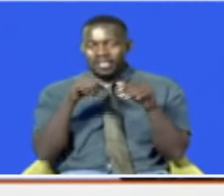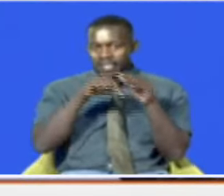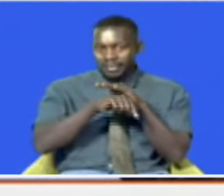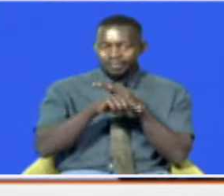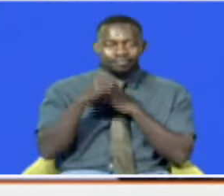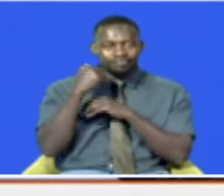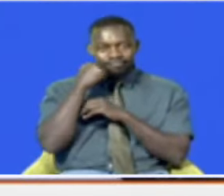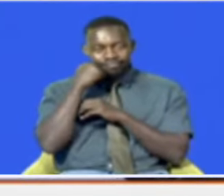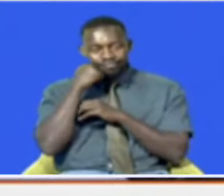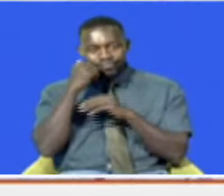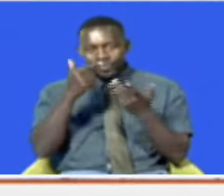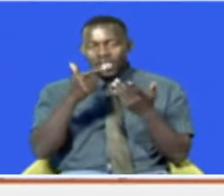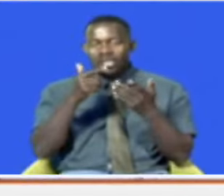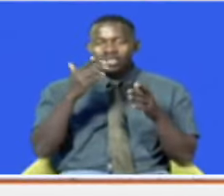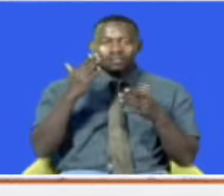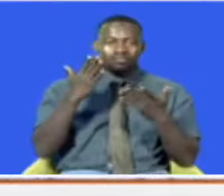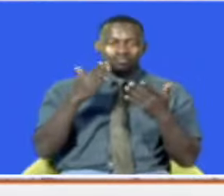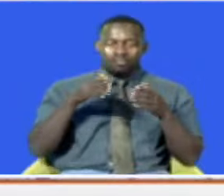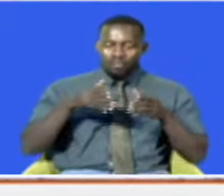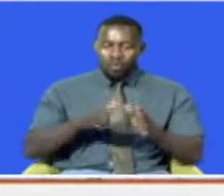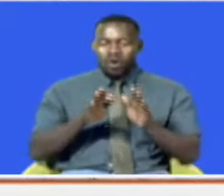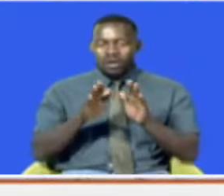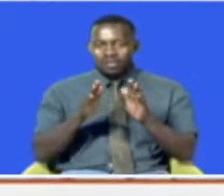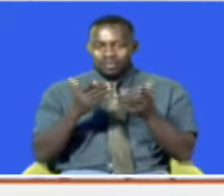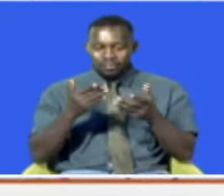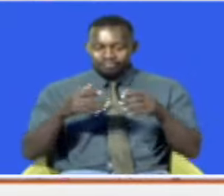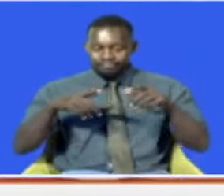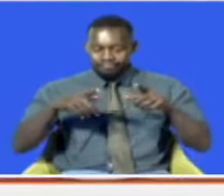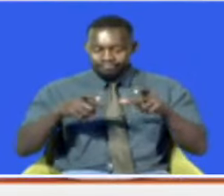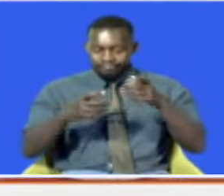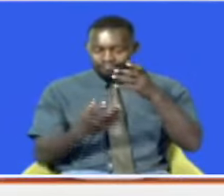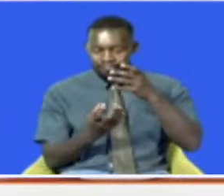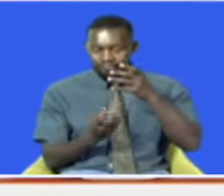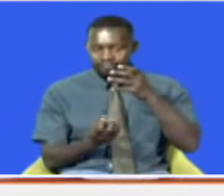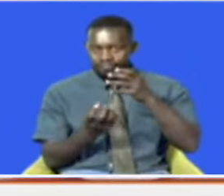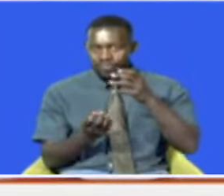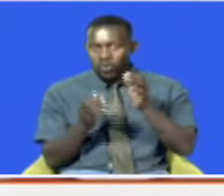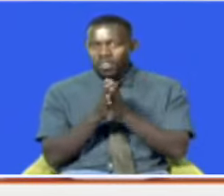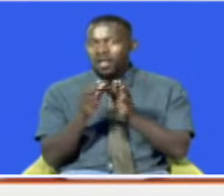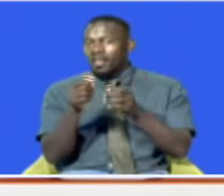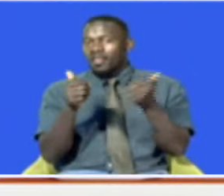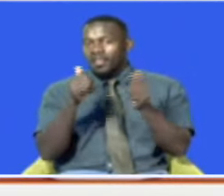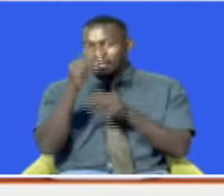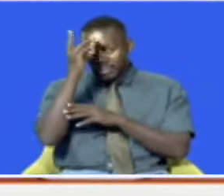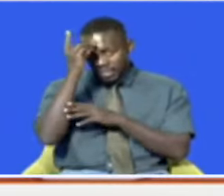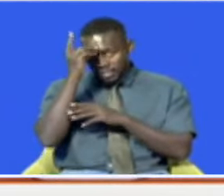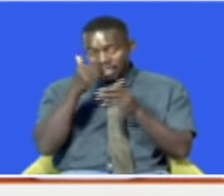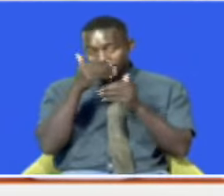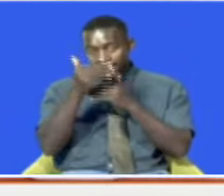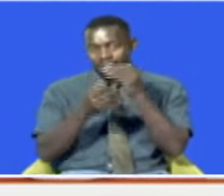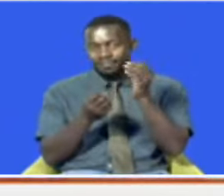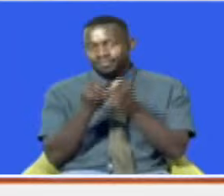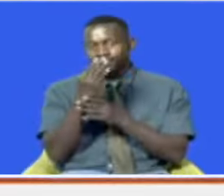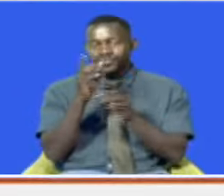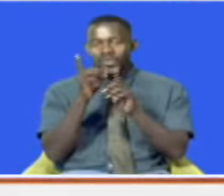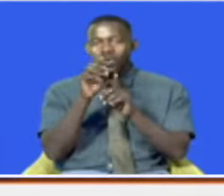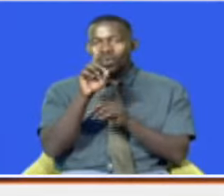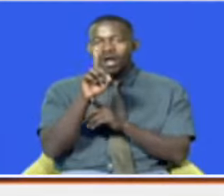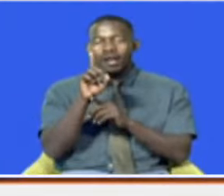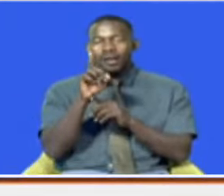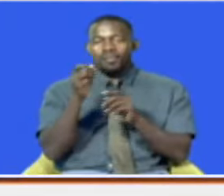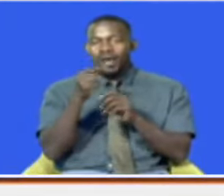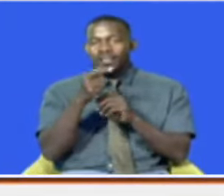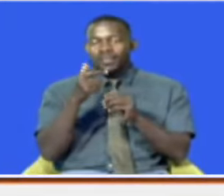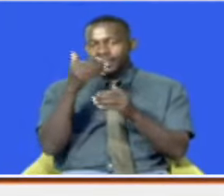oncology, maternity, and screening of other common diseases immediately the ball is set rolling on 1st of October